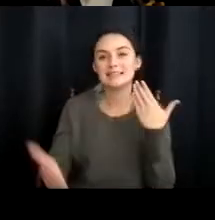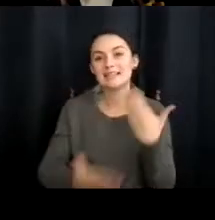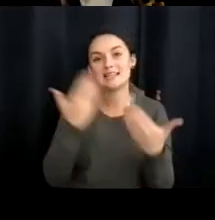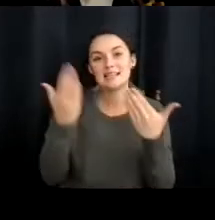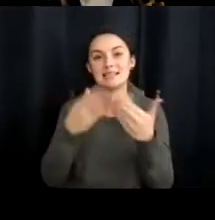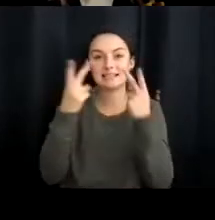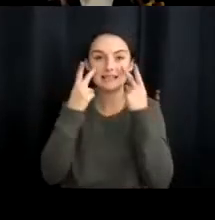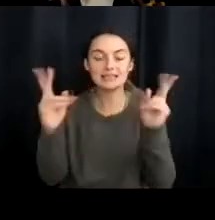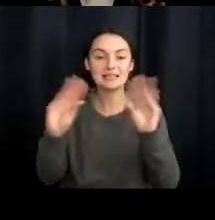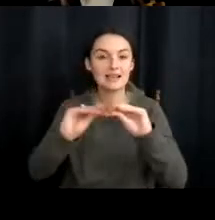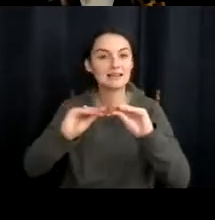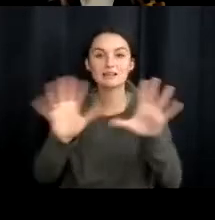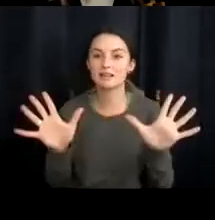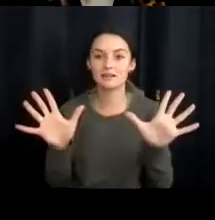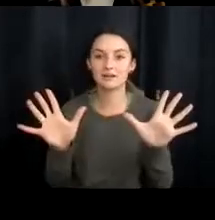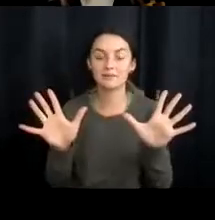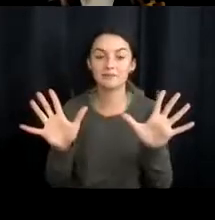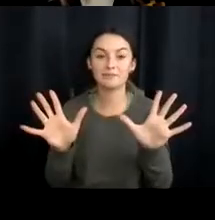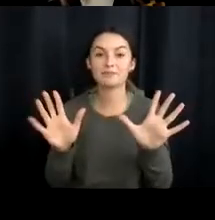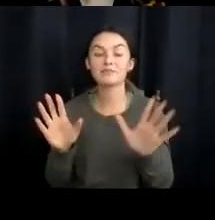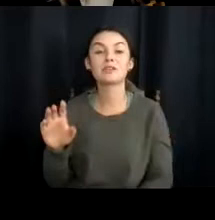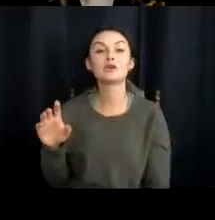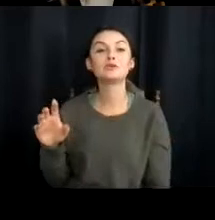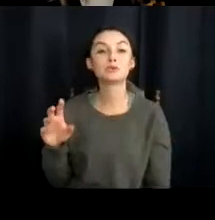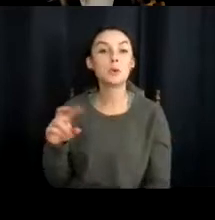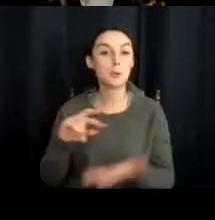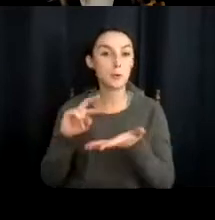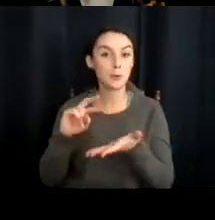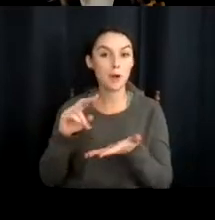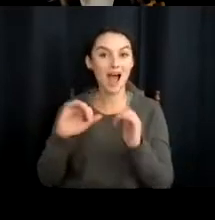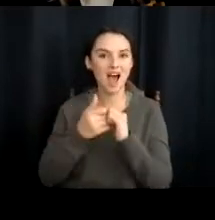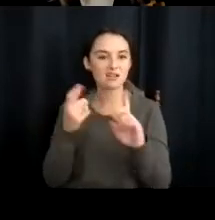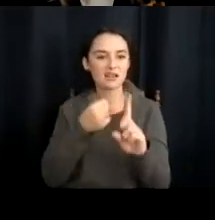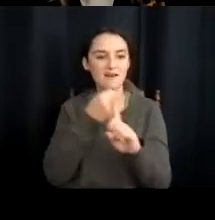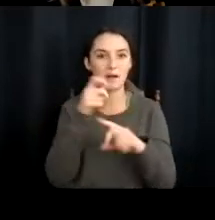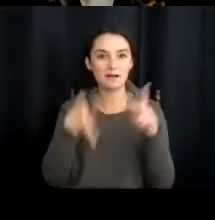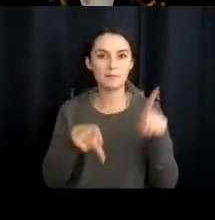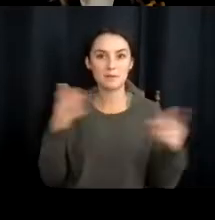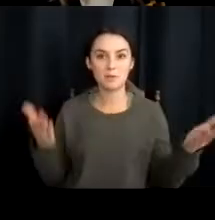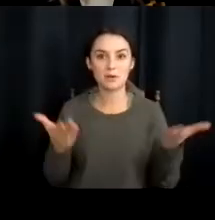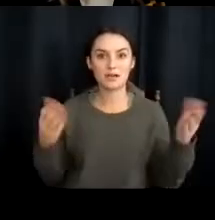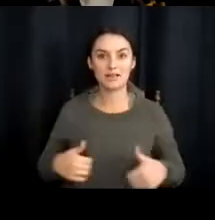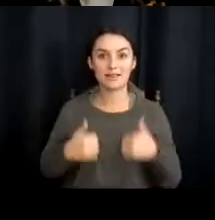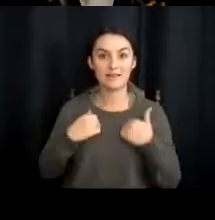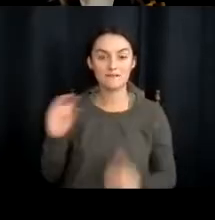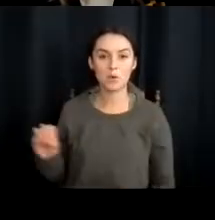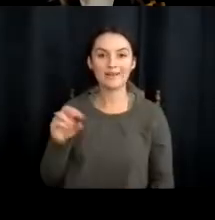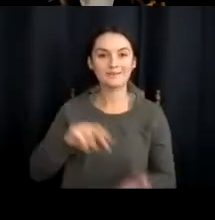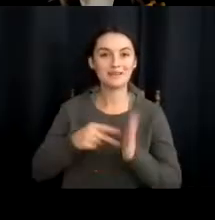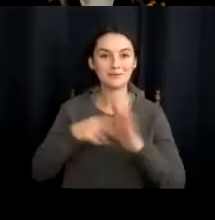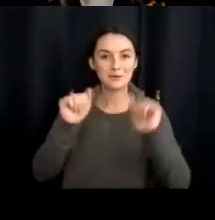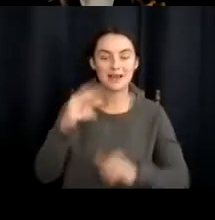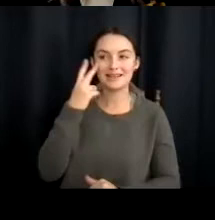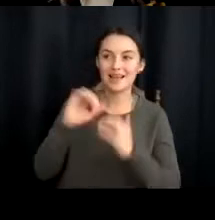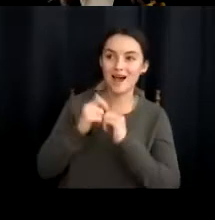that citizens can see how their elected officials vote and serve their communities. If you look at the large mural